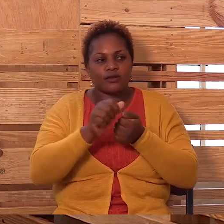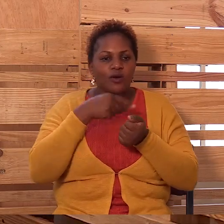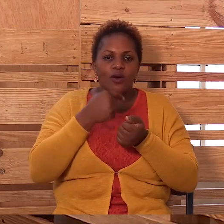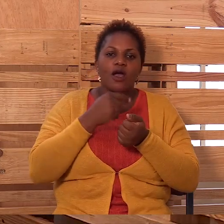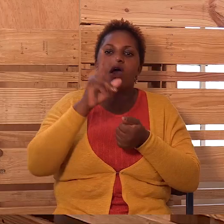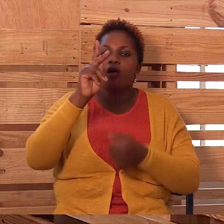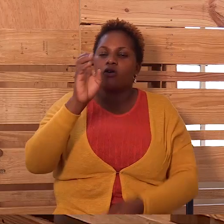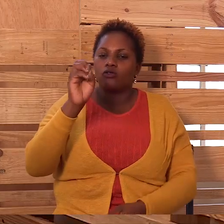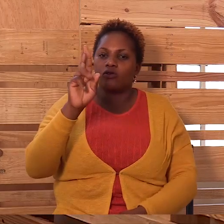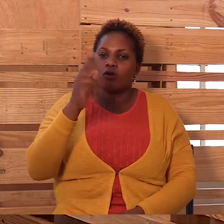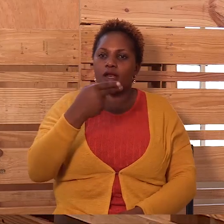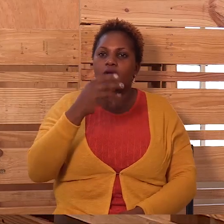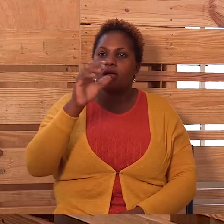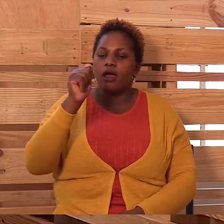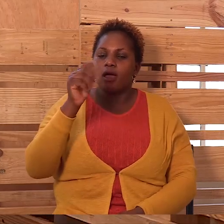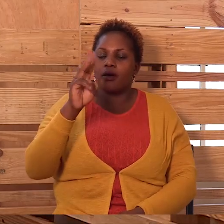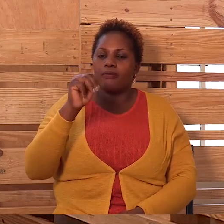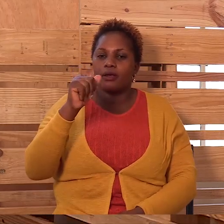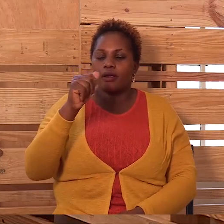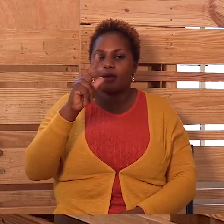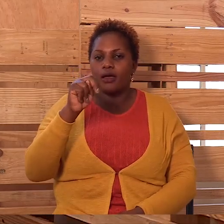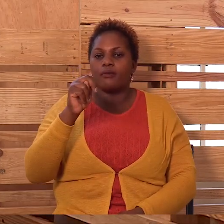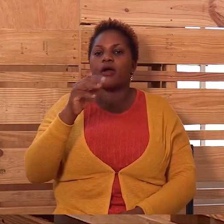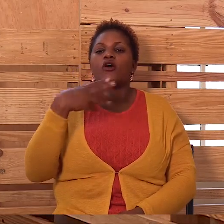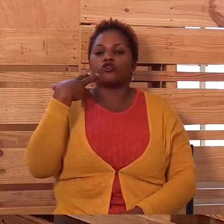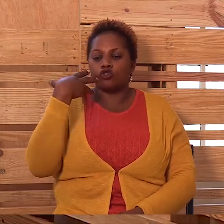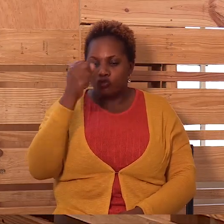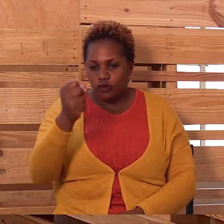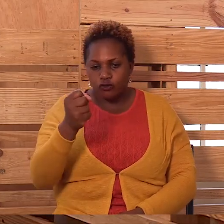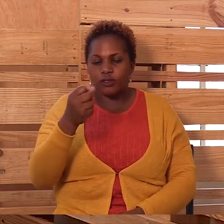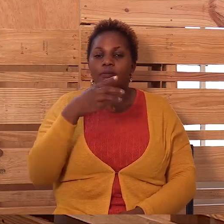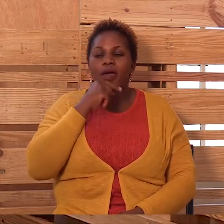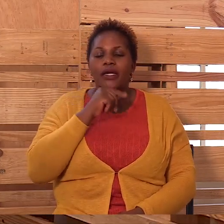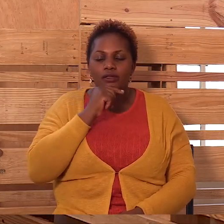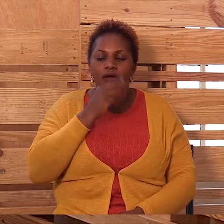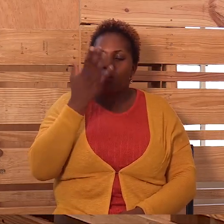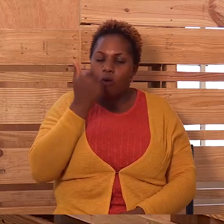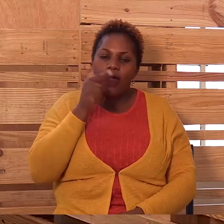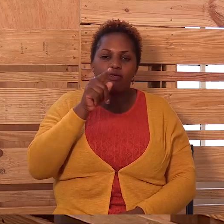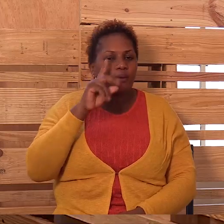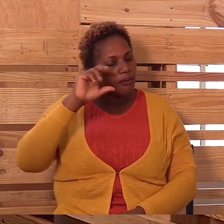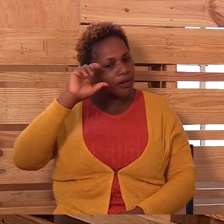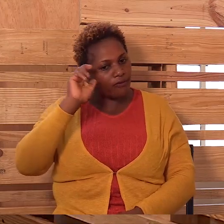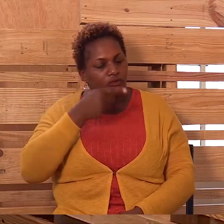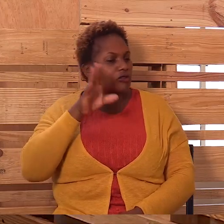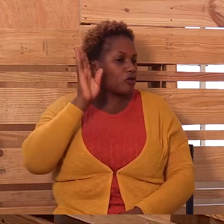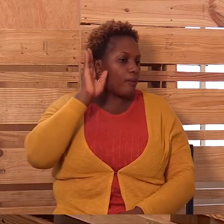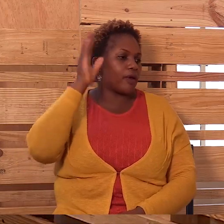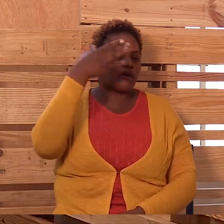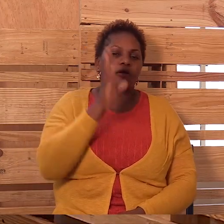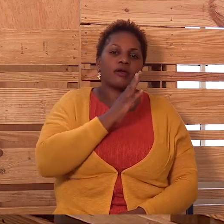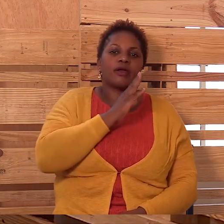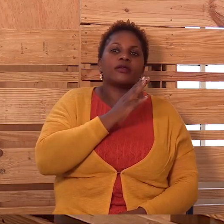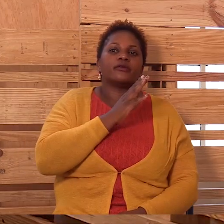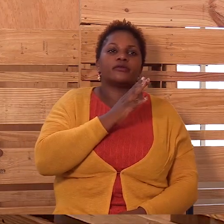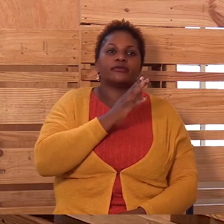who were destroyed? Korah, Abiram, Dathan, and the 250 men. Why? Because they disobeyed